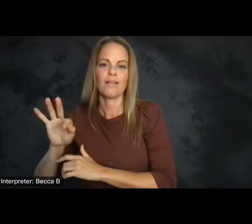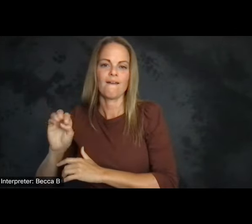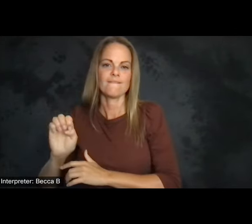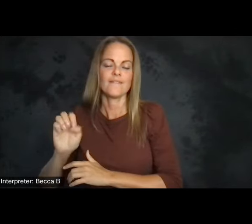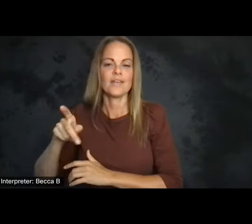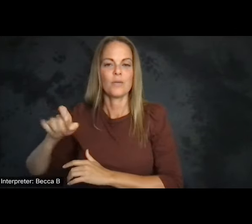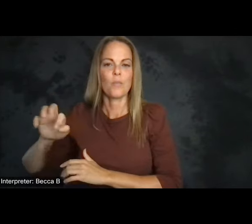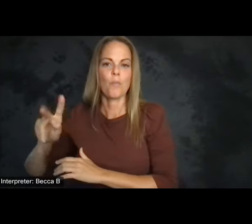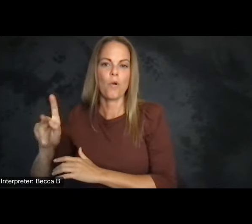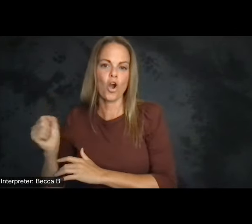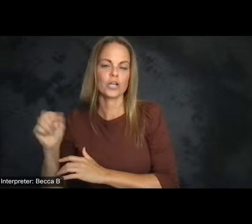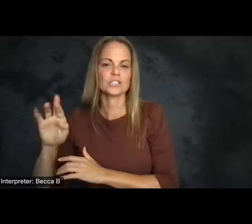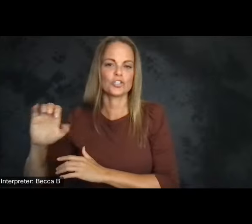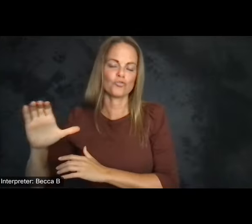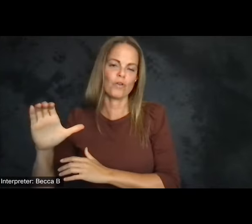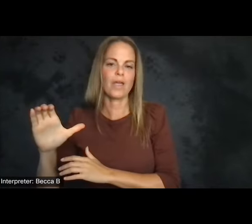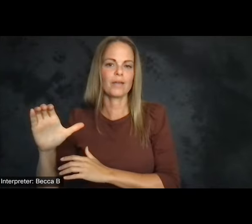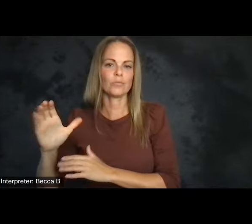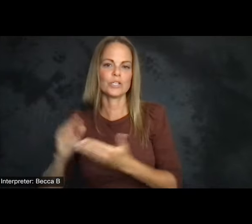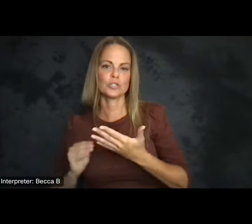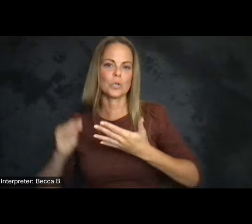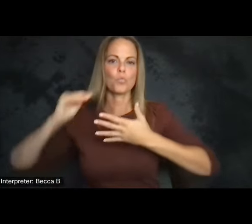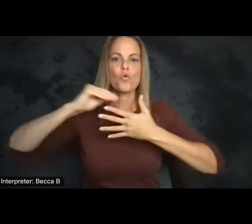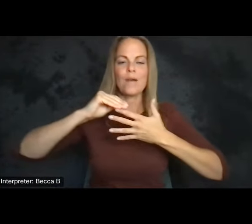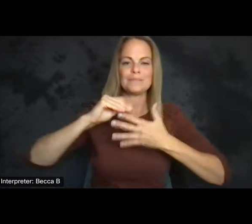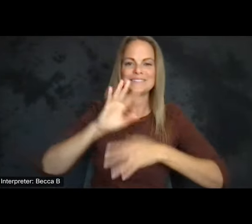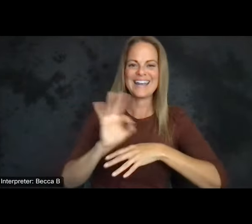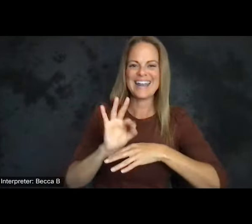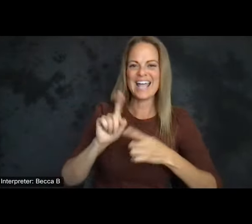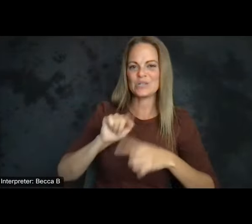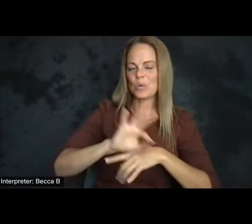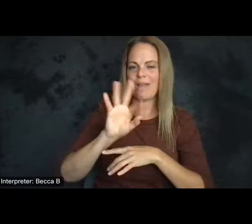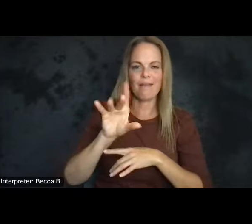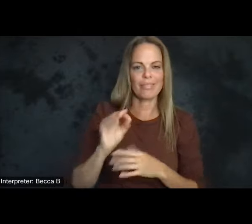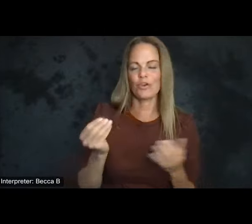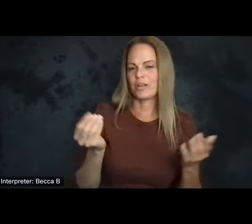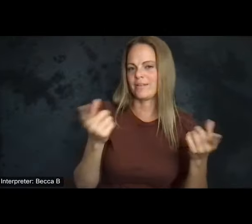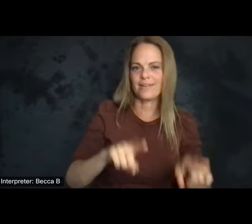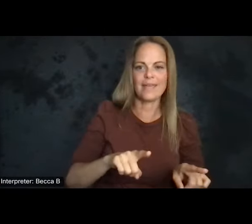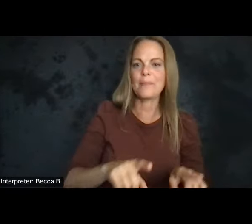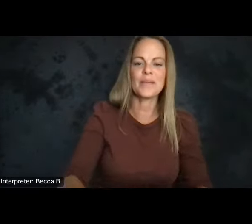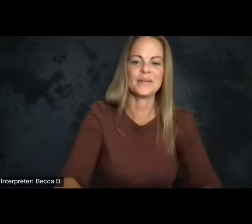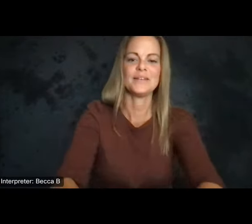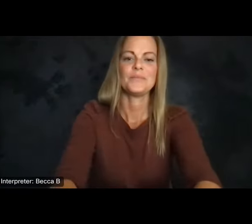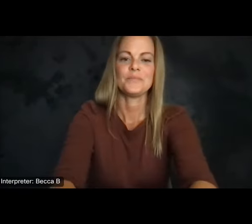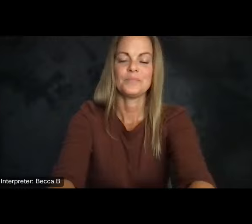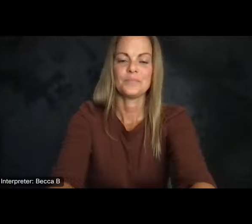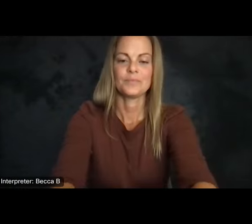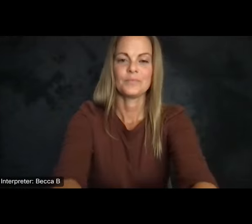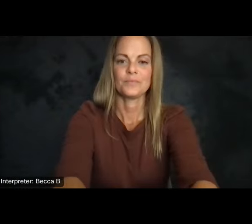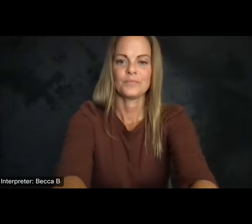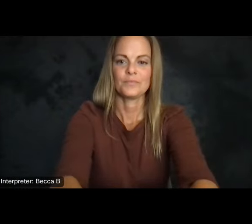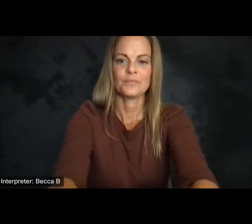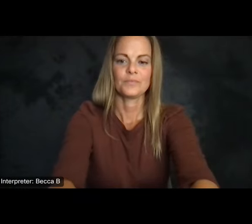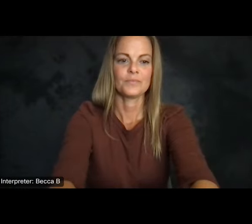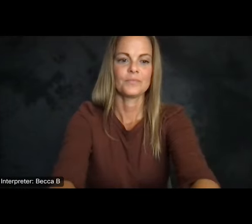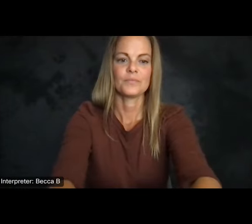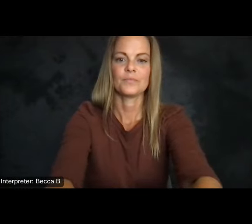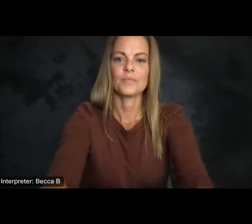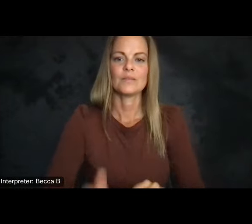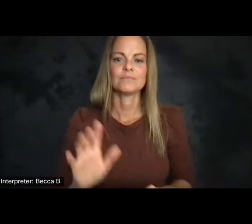had scheduled from 9 to 9:30 did not take place. Okay, so there was just nothing for change orders and stuff